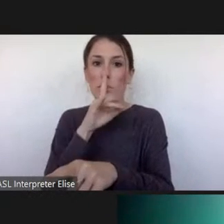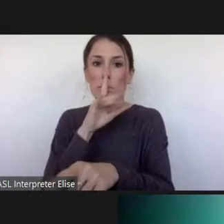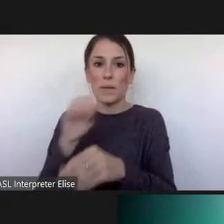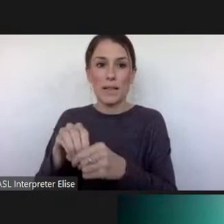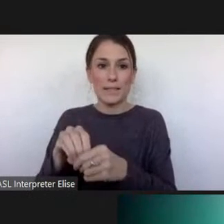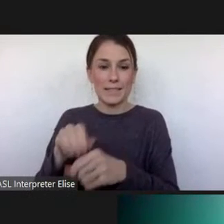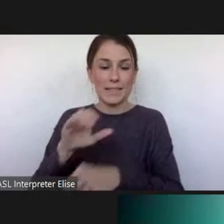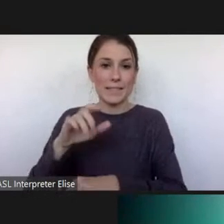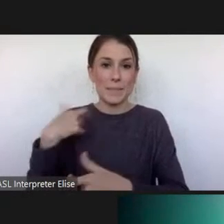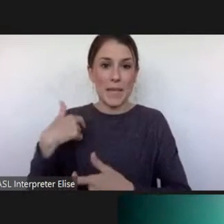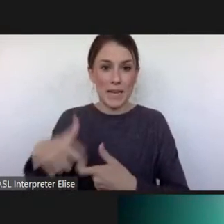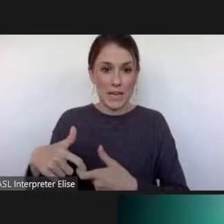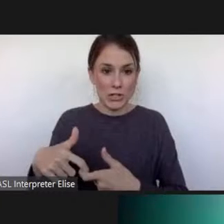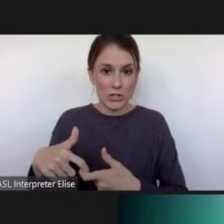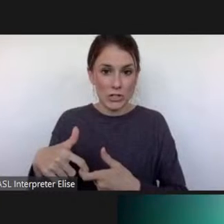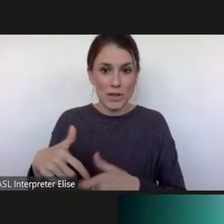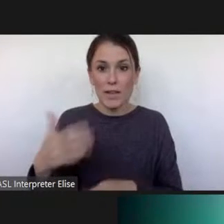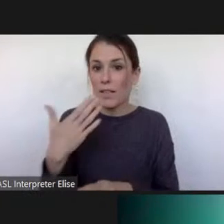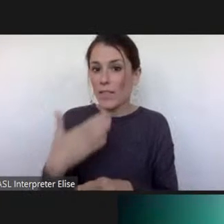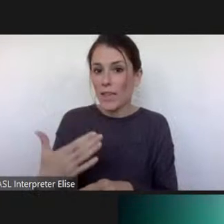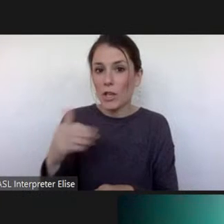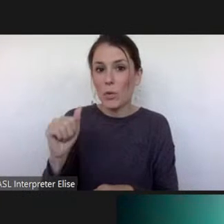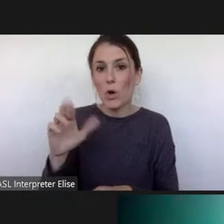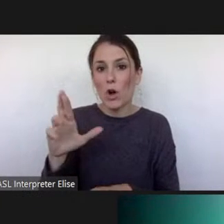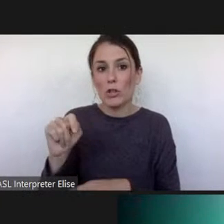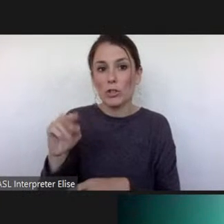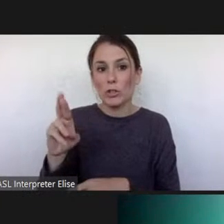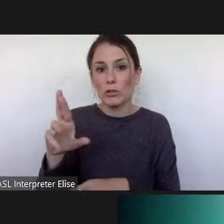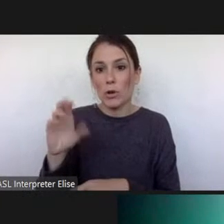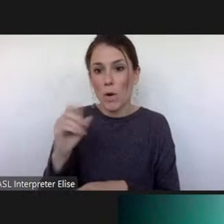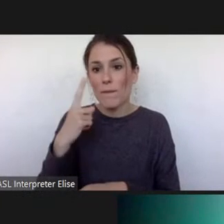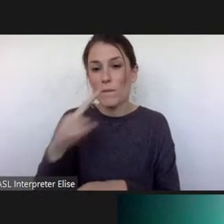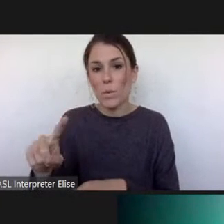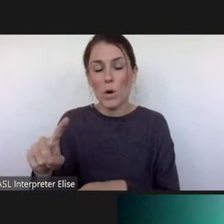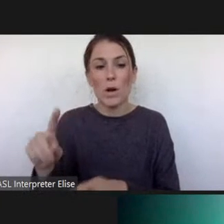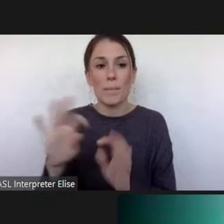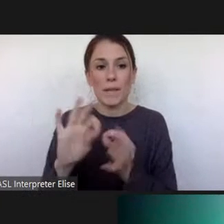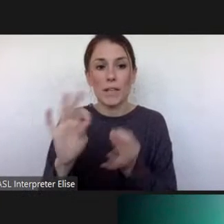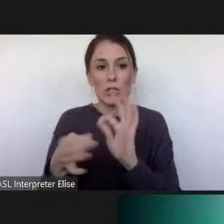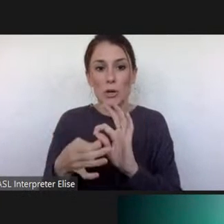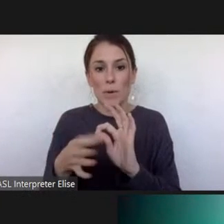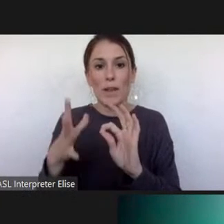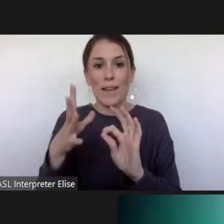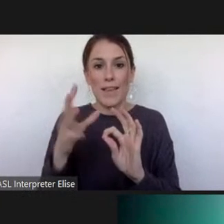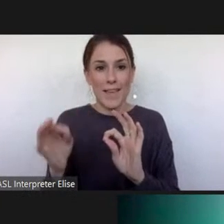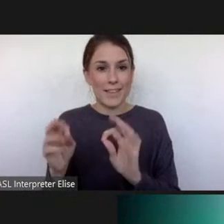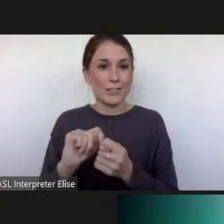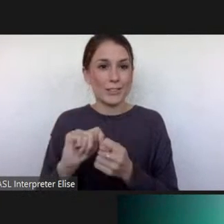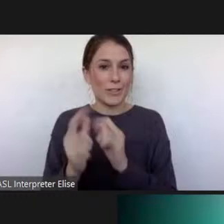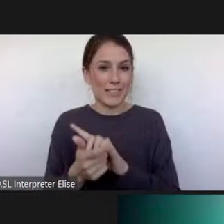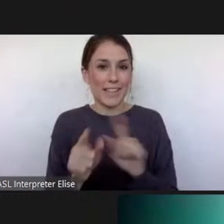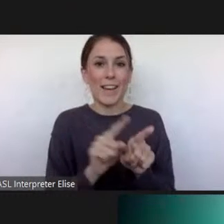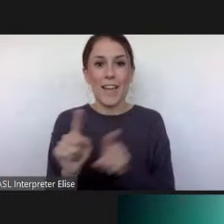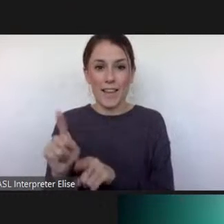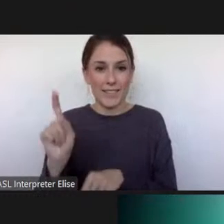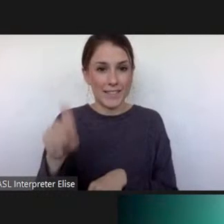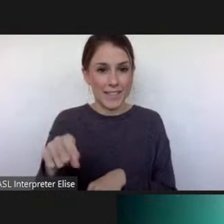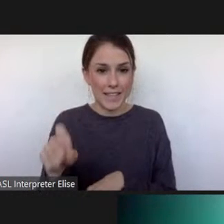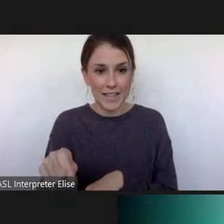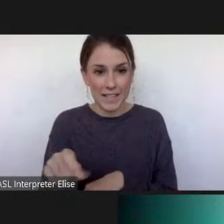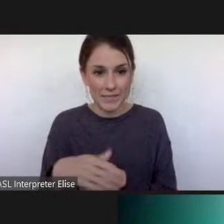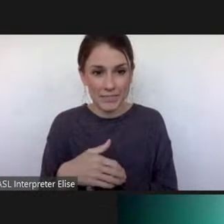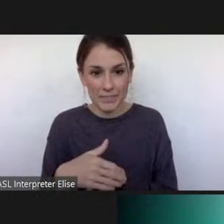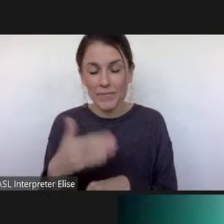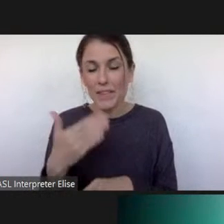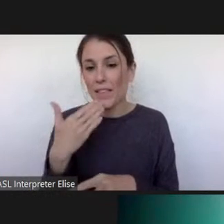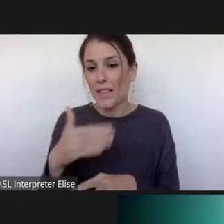Gracias, Arturo, for being here to interpret and translate as needed. And to our ASL interpreters, Vern and Elise, thank